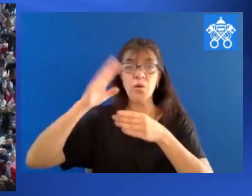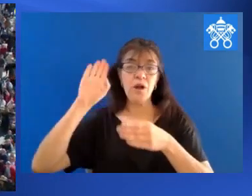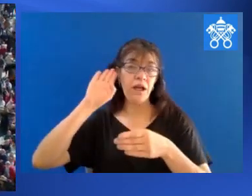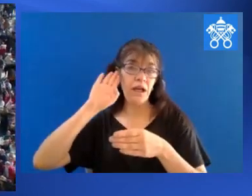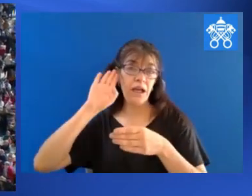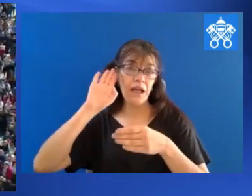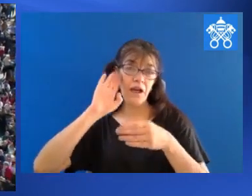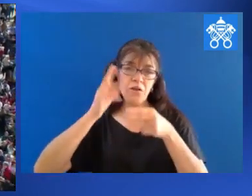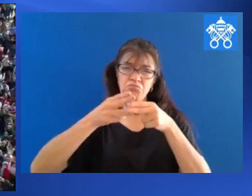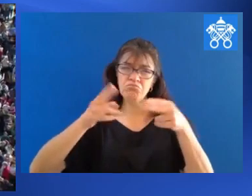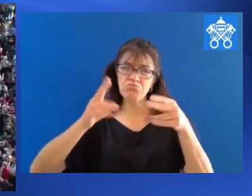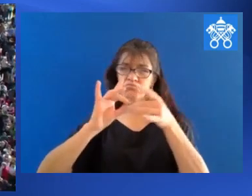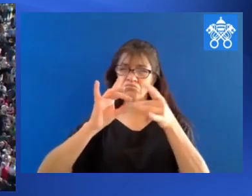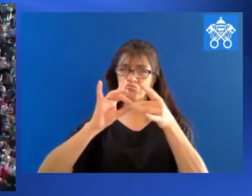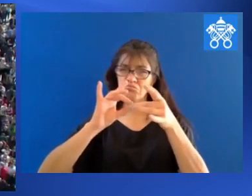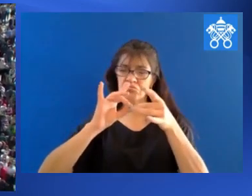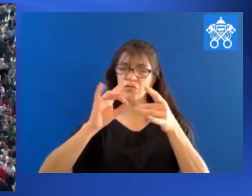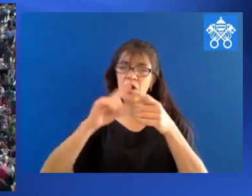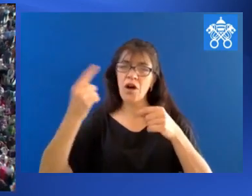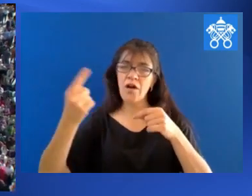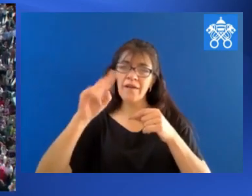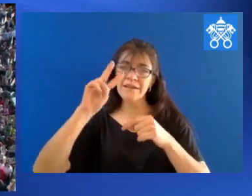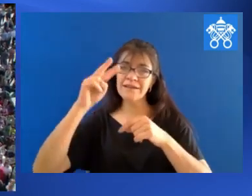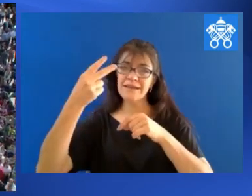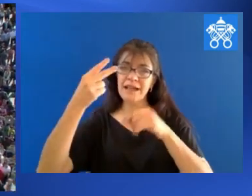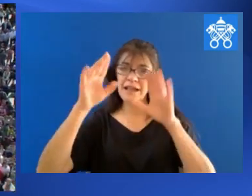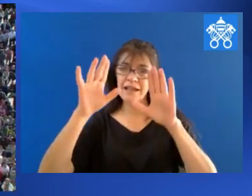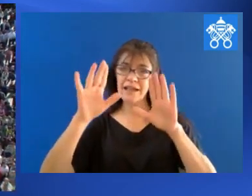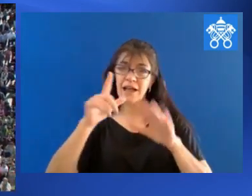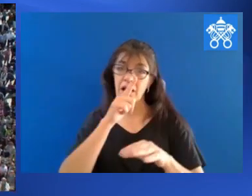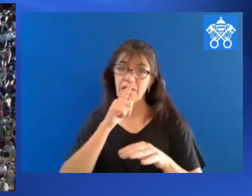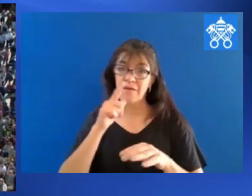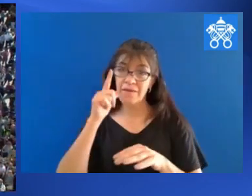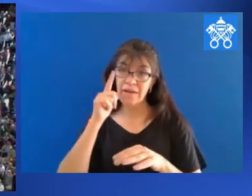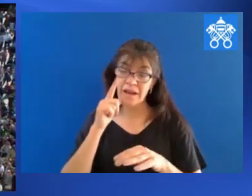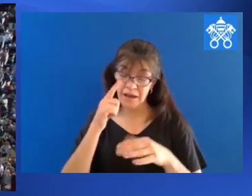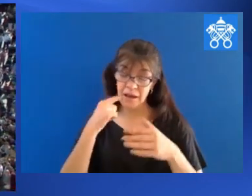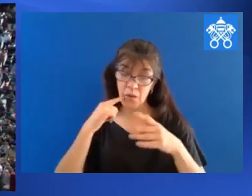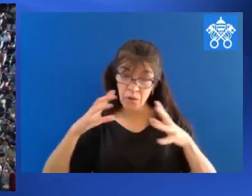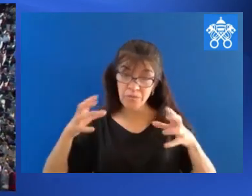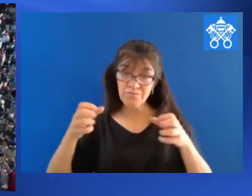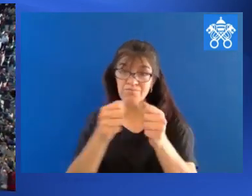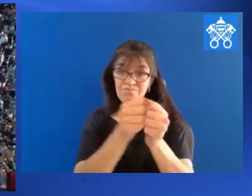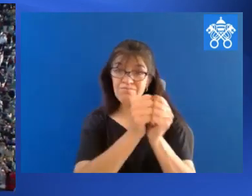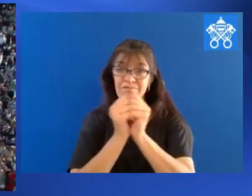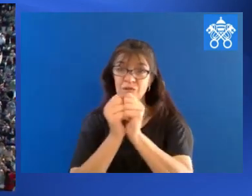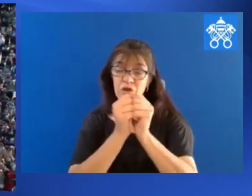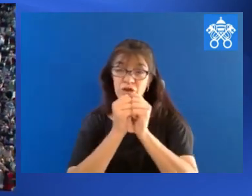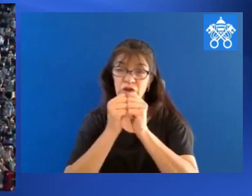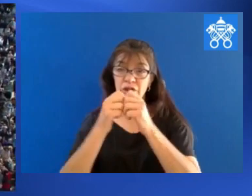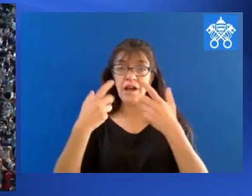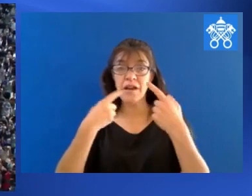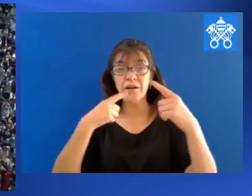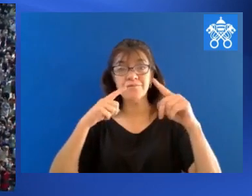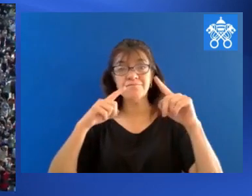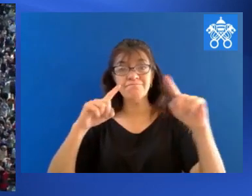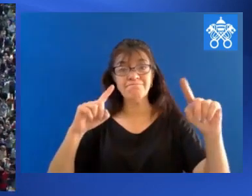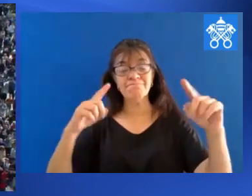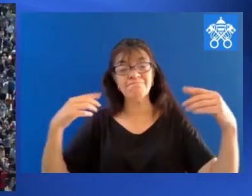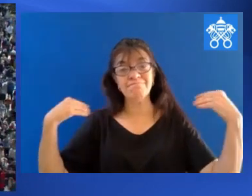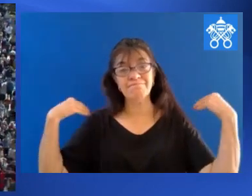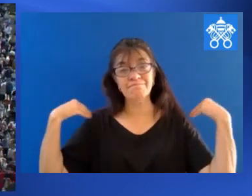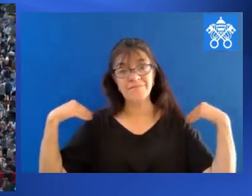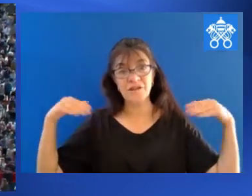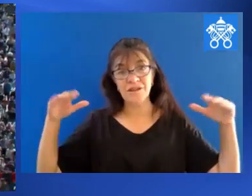a brief message on this second Sunday of Lent, and we will together recite the traditional Angelus